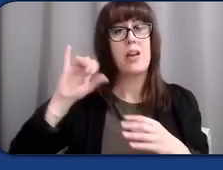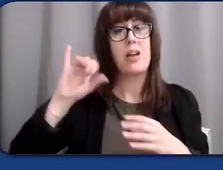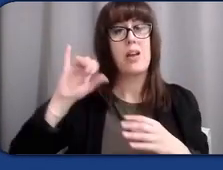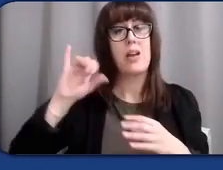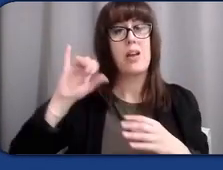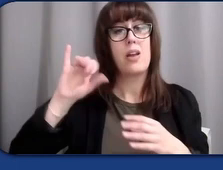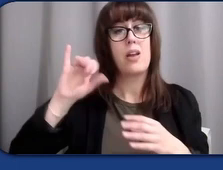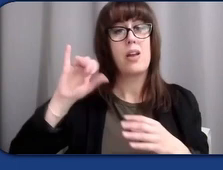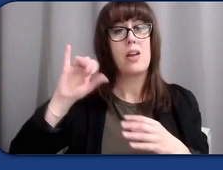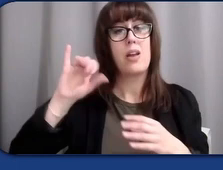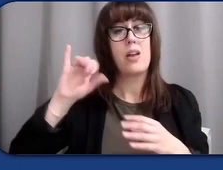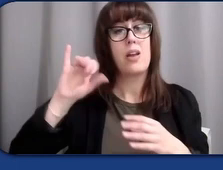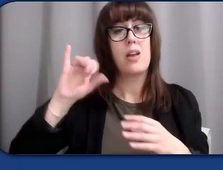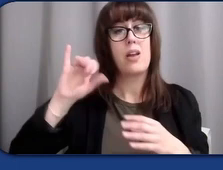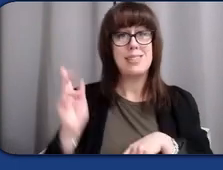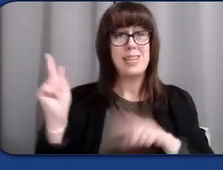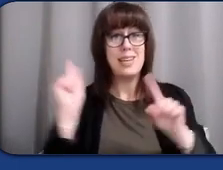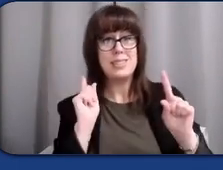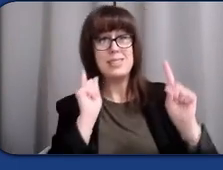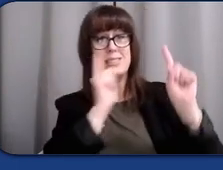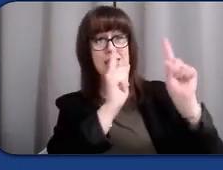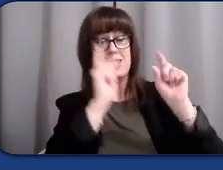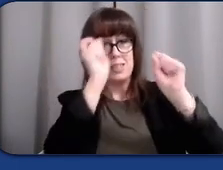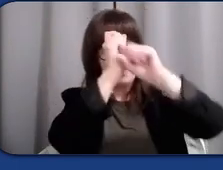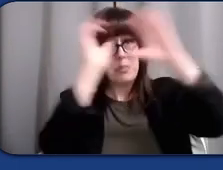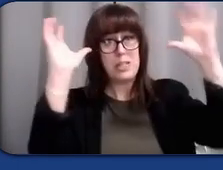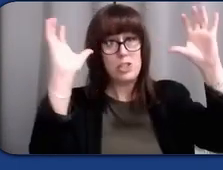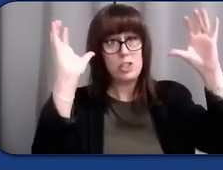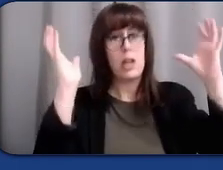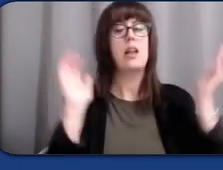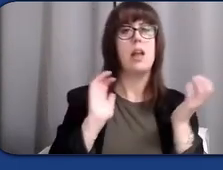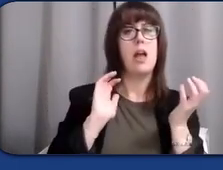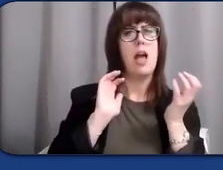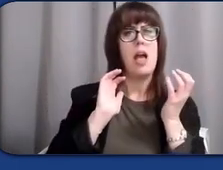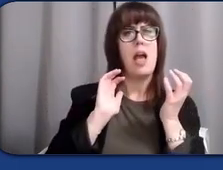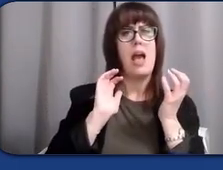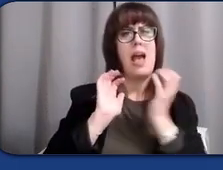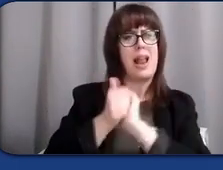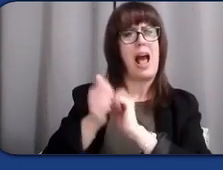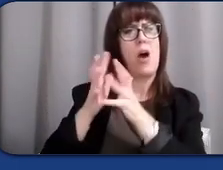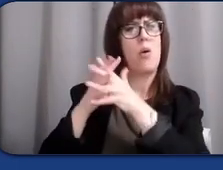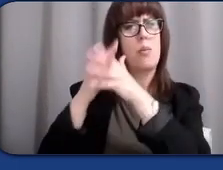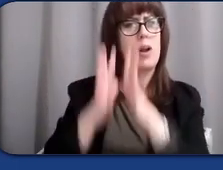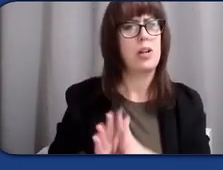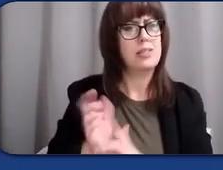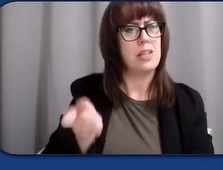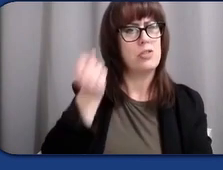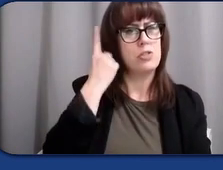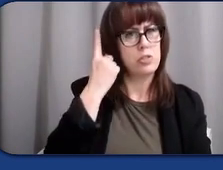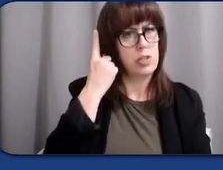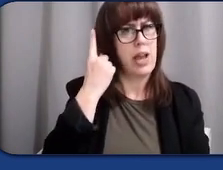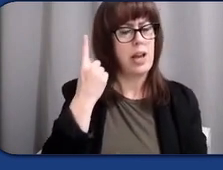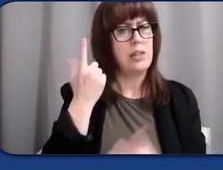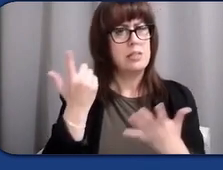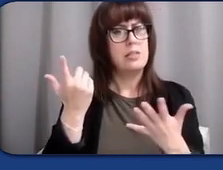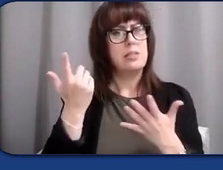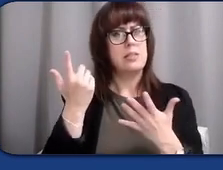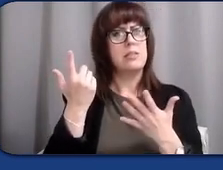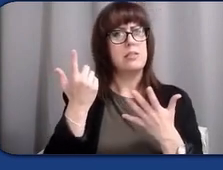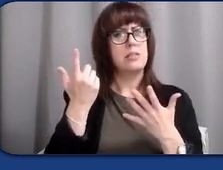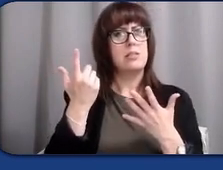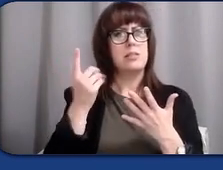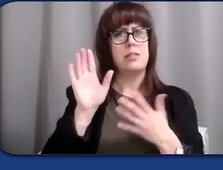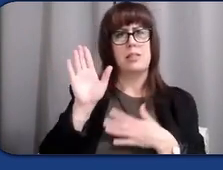able to see his mission, what lands on the ears of American. And also, too, just like to be able to see that method,